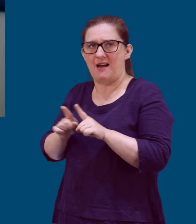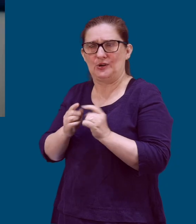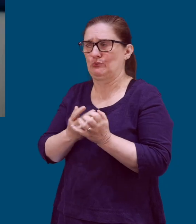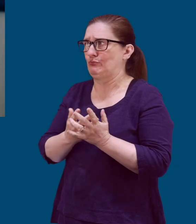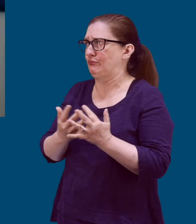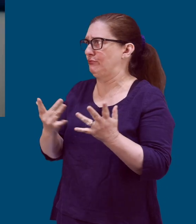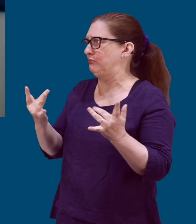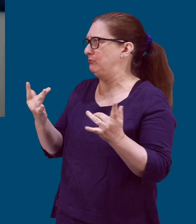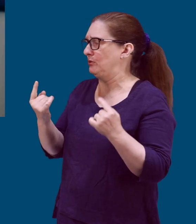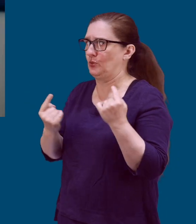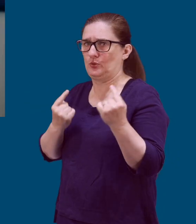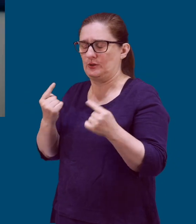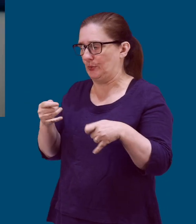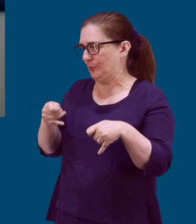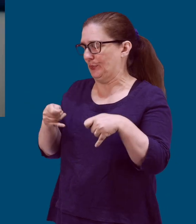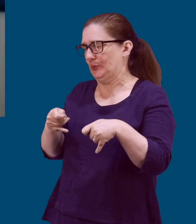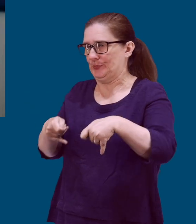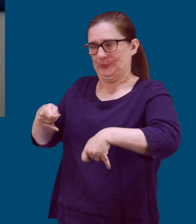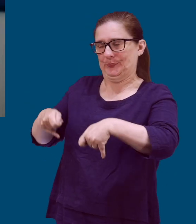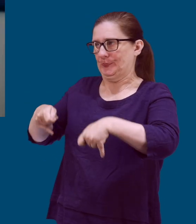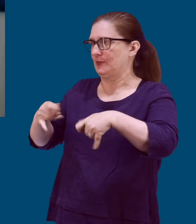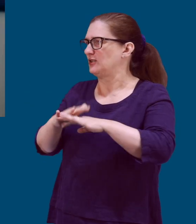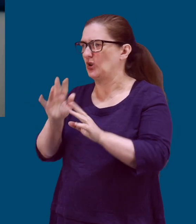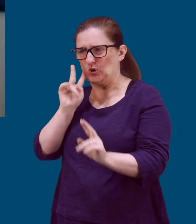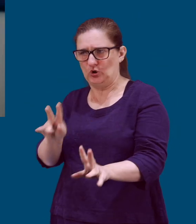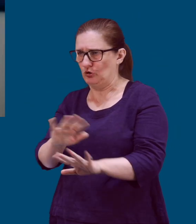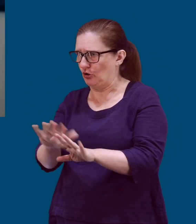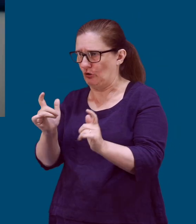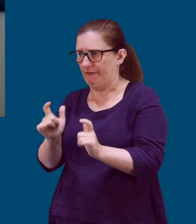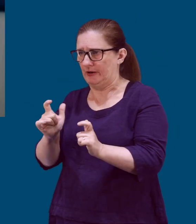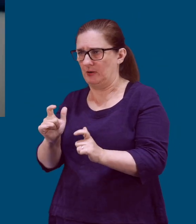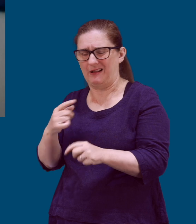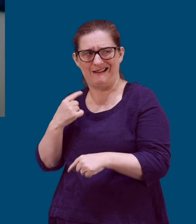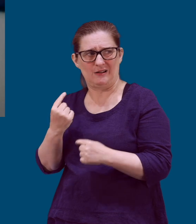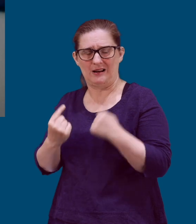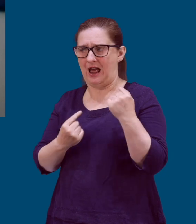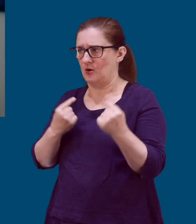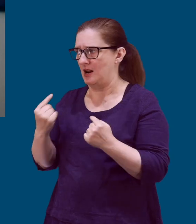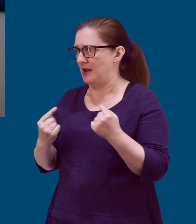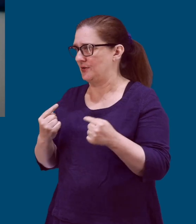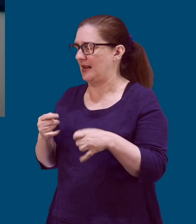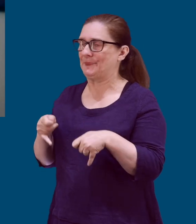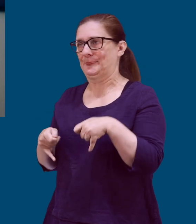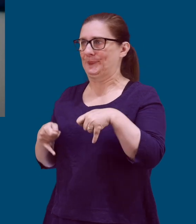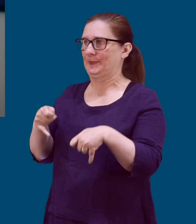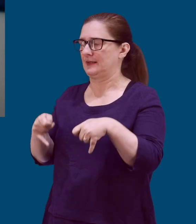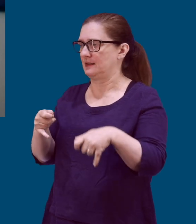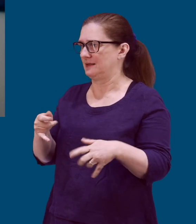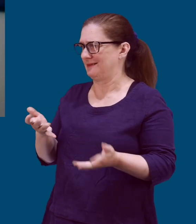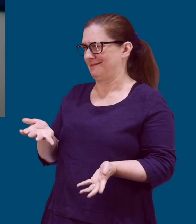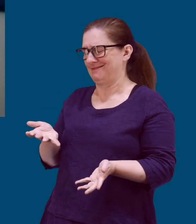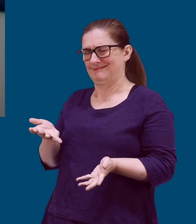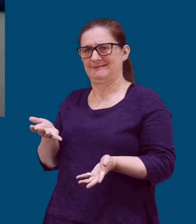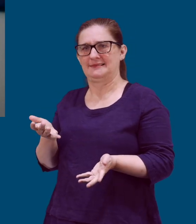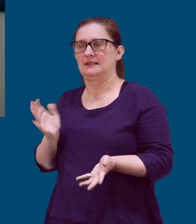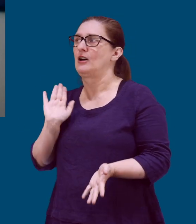of uncomfortable-looking booties. It gets louder as I get closer, a kind of pathetic fallacy.